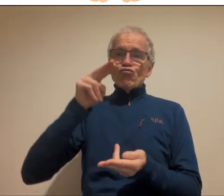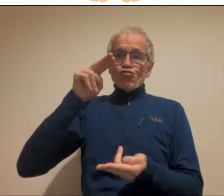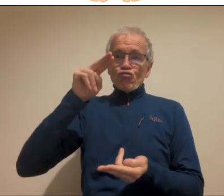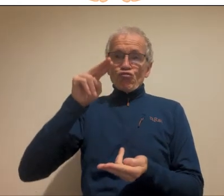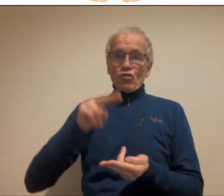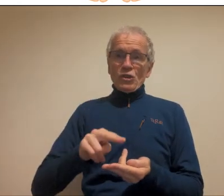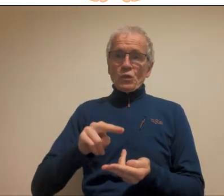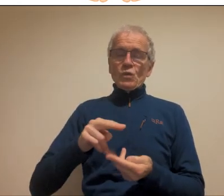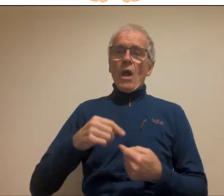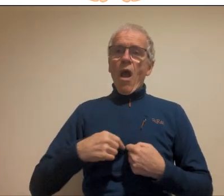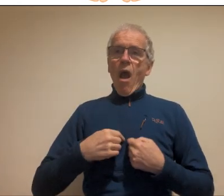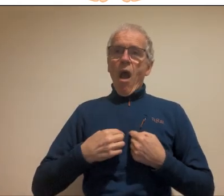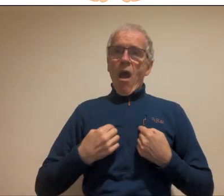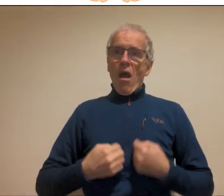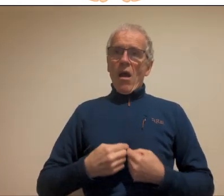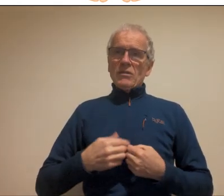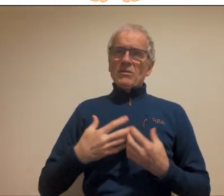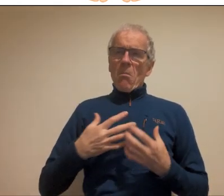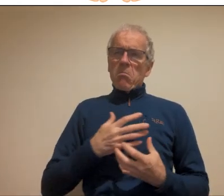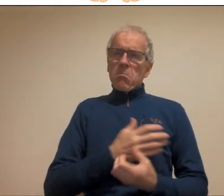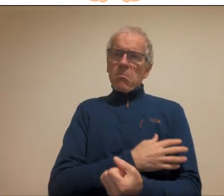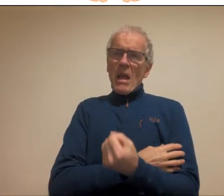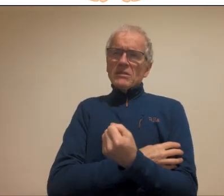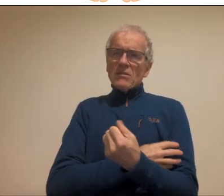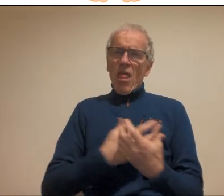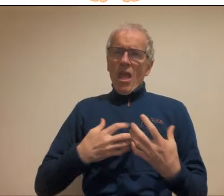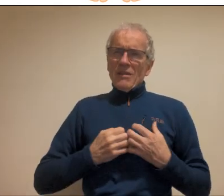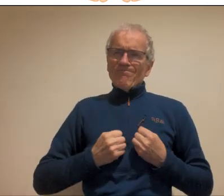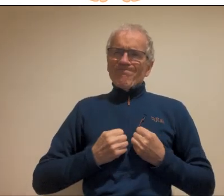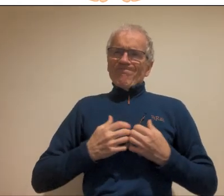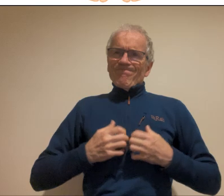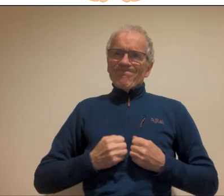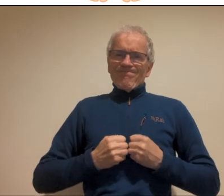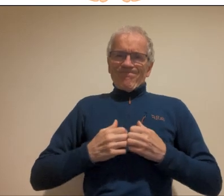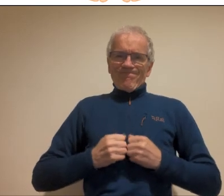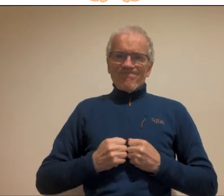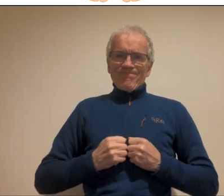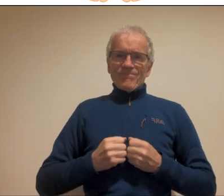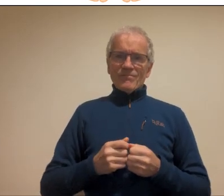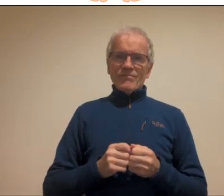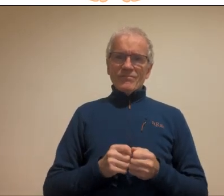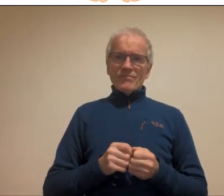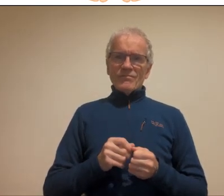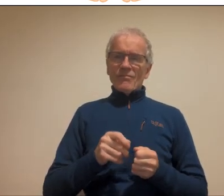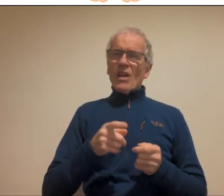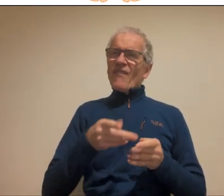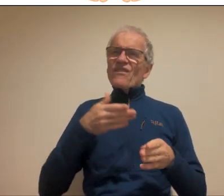body and to carry deoxygenated blood, which is lower in oxygen, back to the lungs.